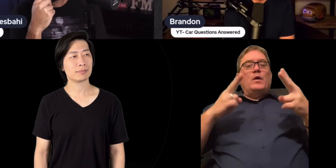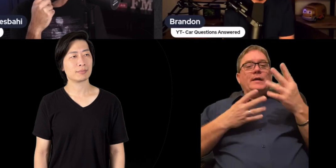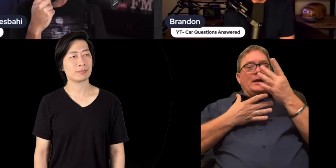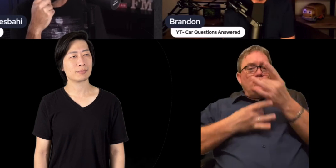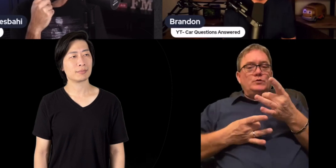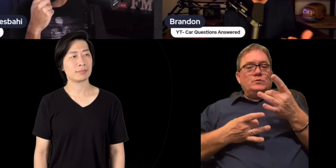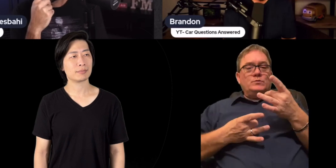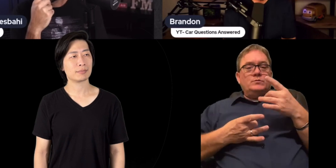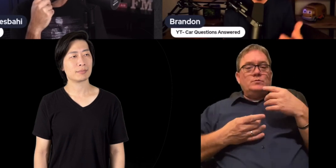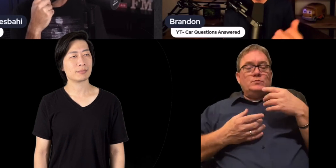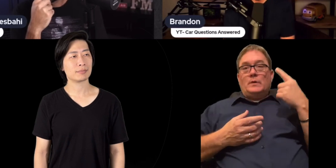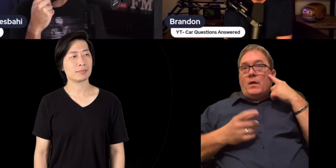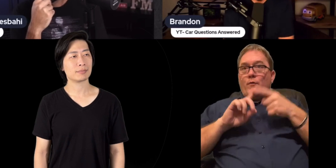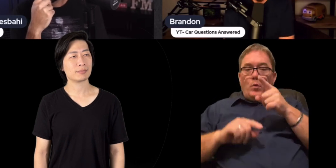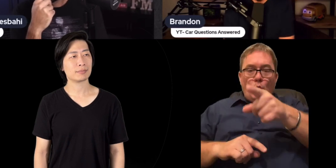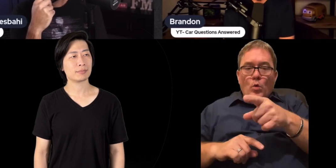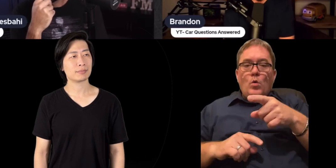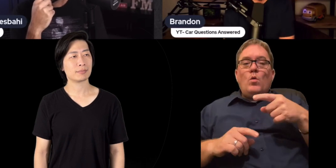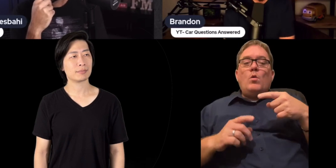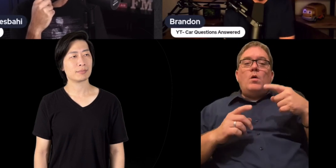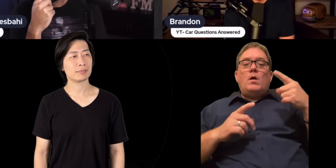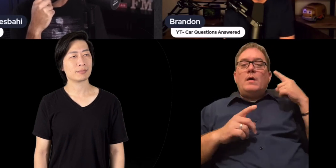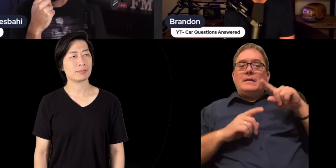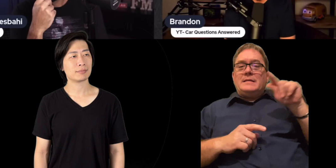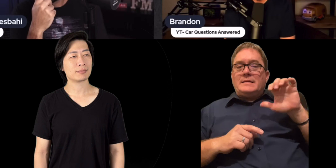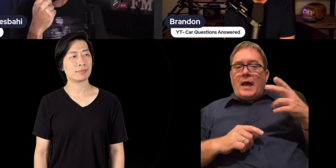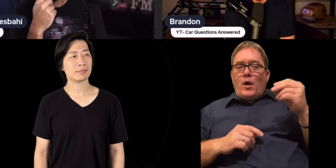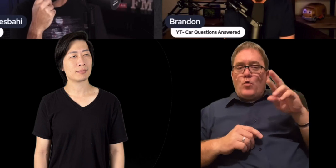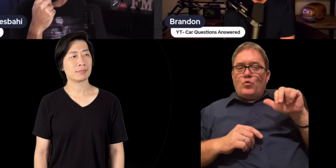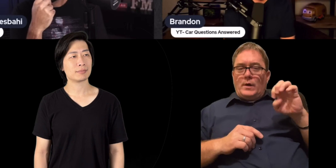about. Just hearing from you and hear from Zach and Ray's channel from